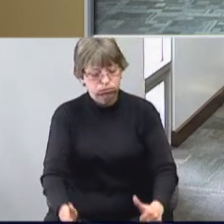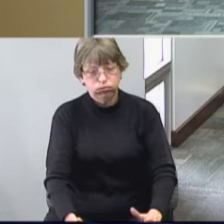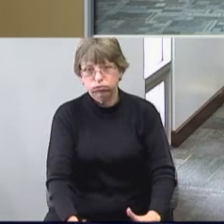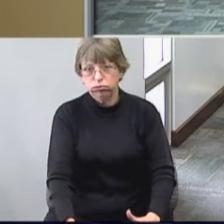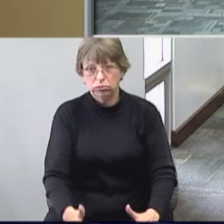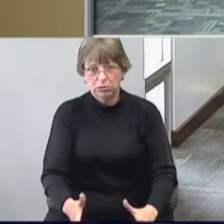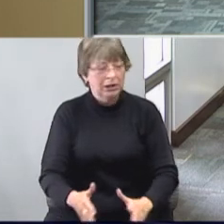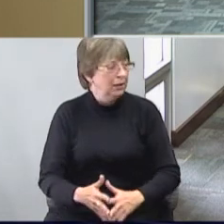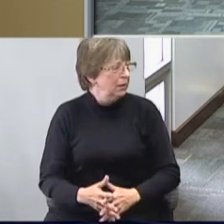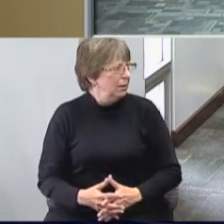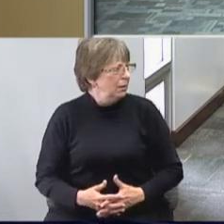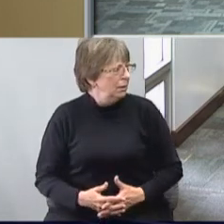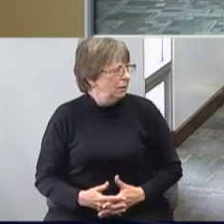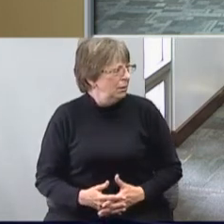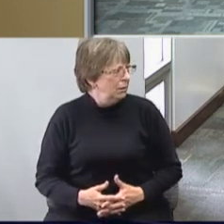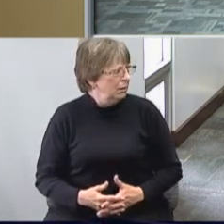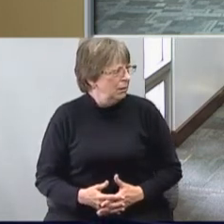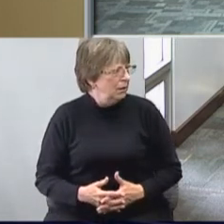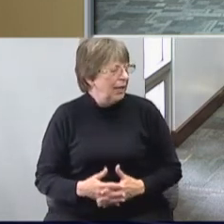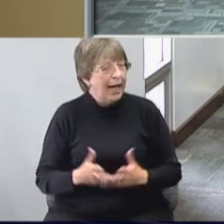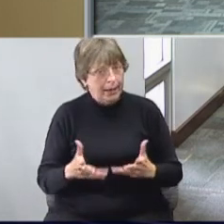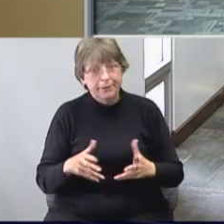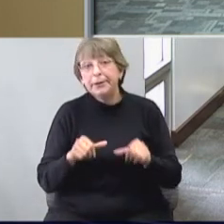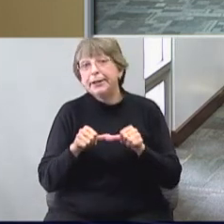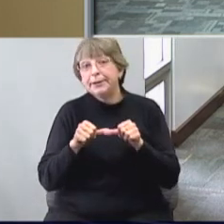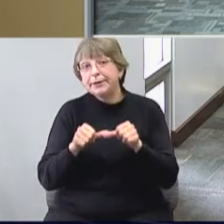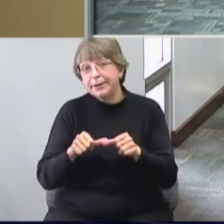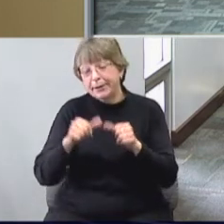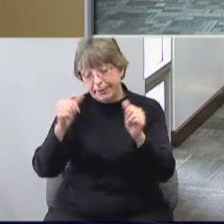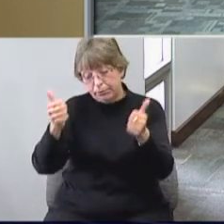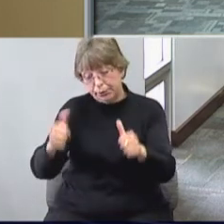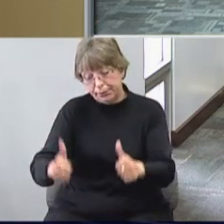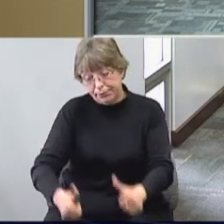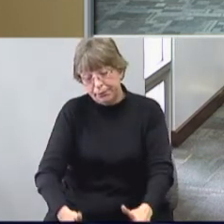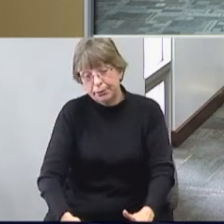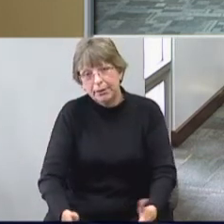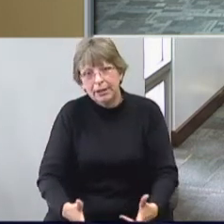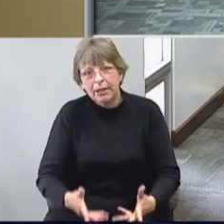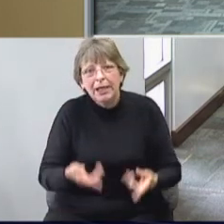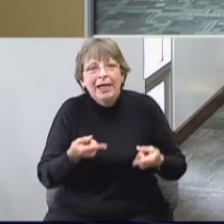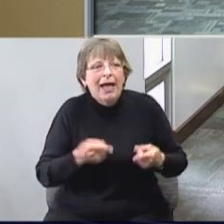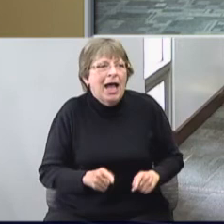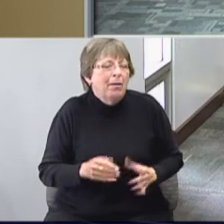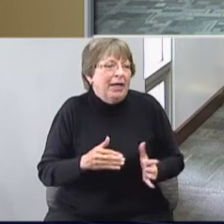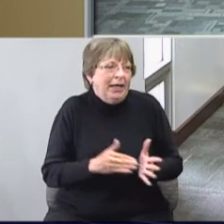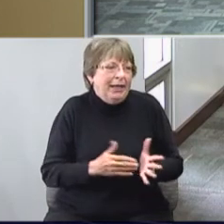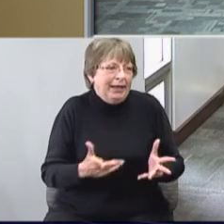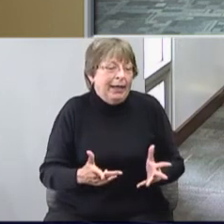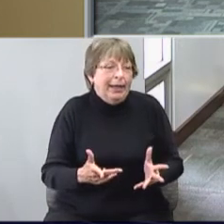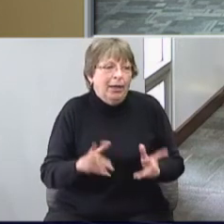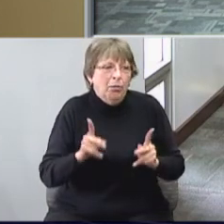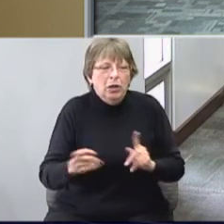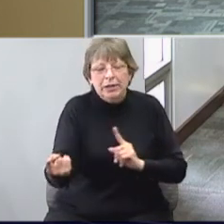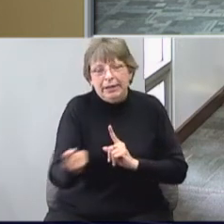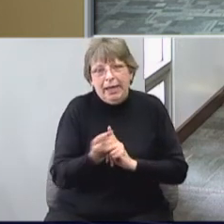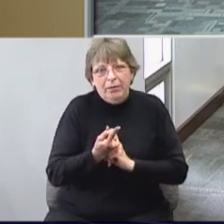kept going down since then. It so happened, again, I was approached